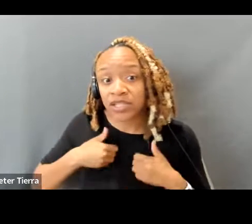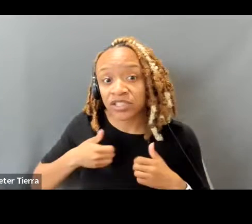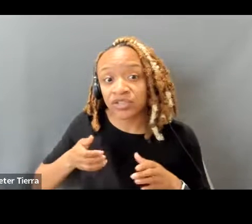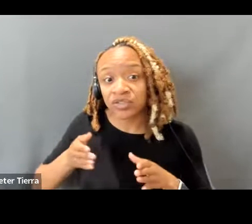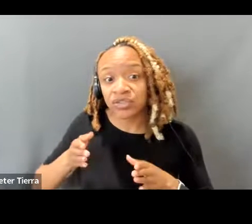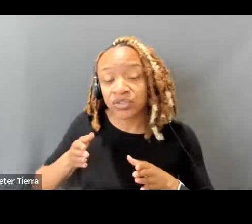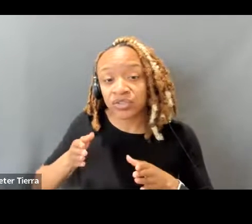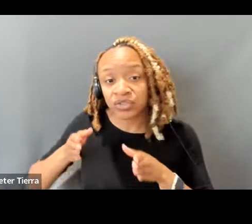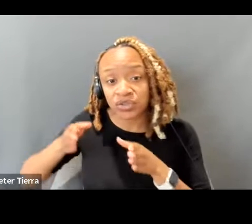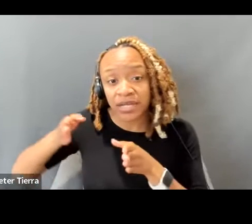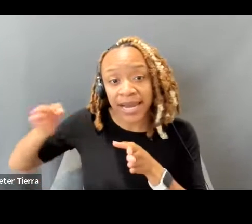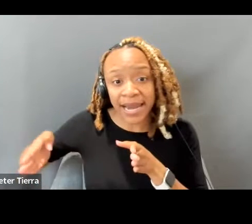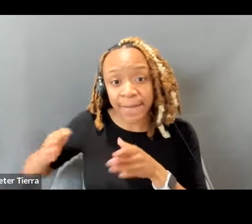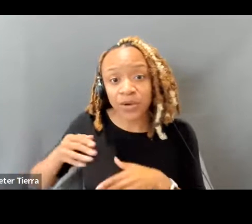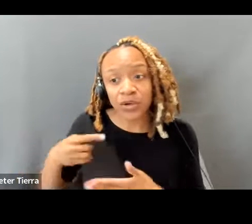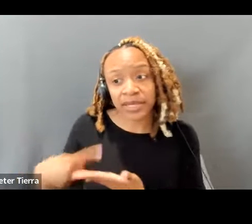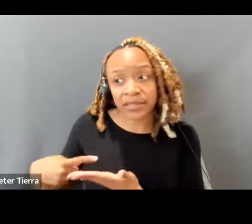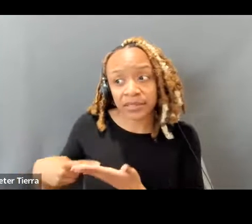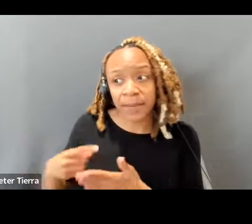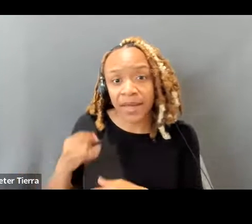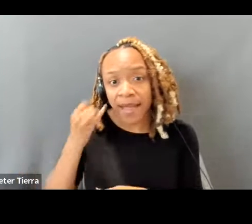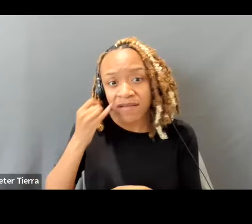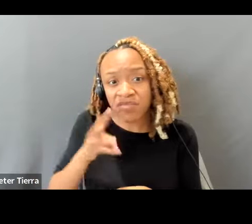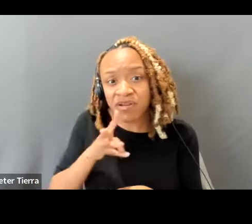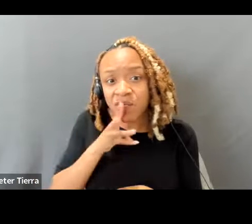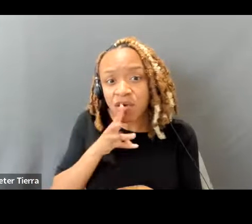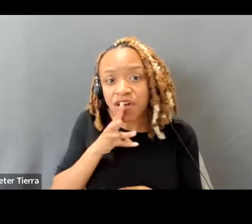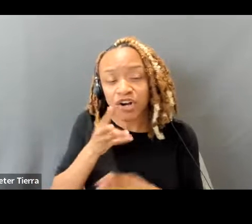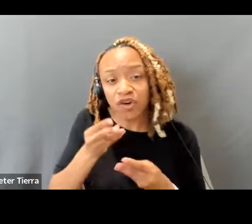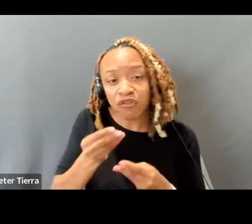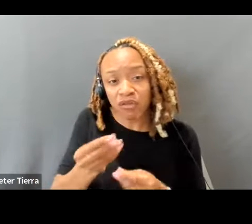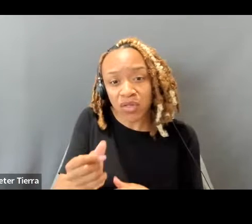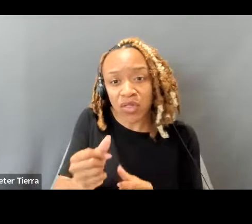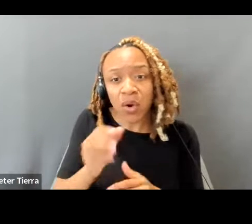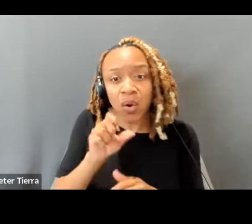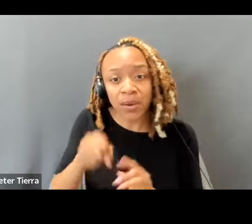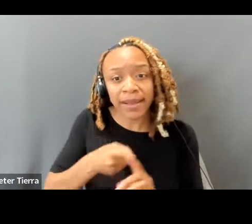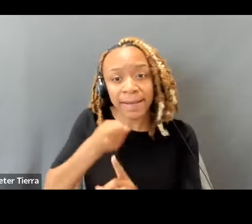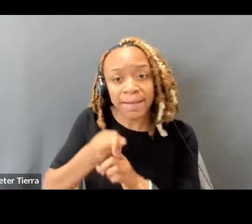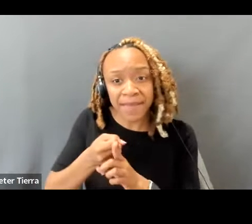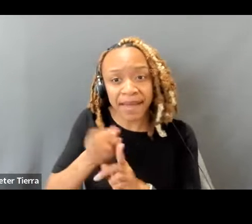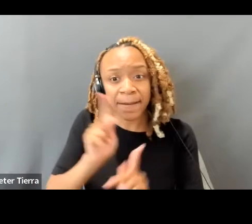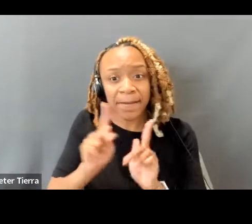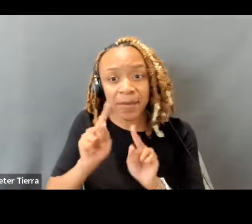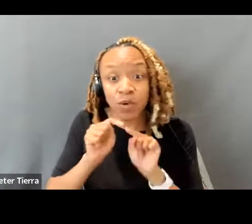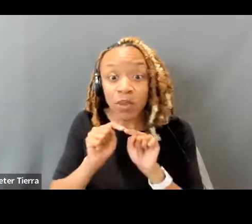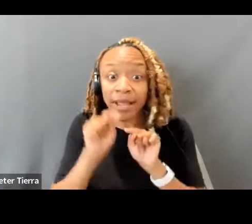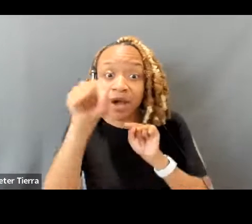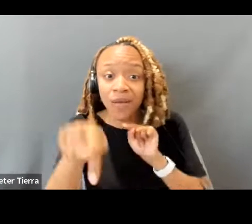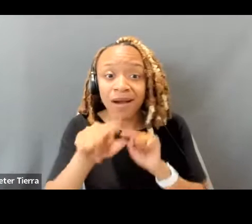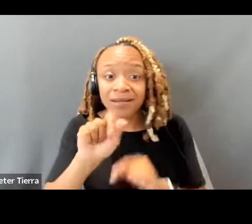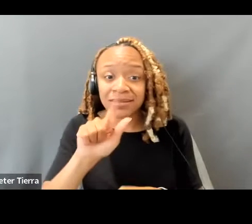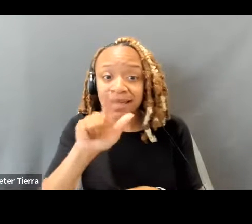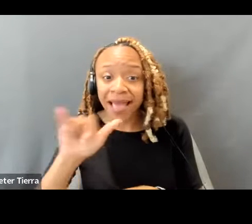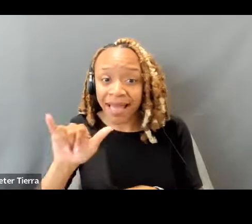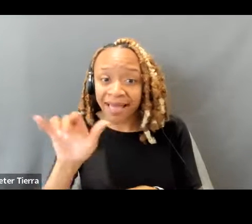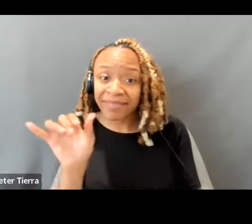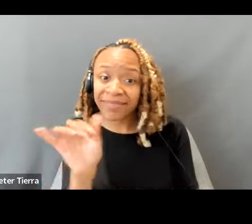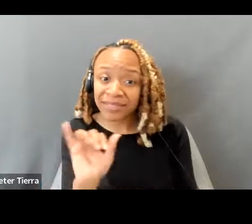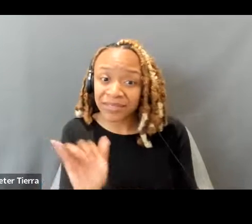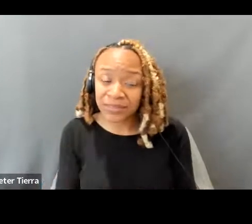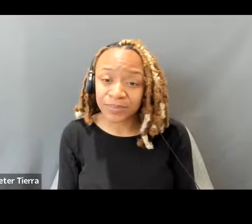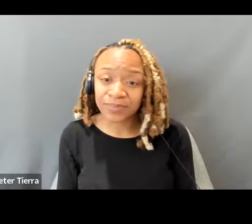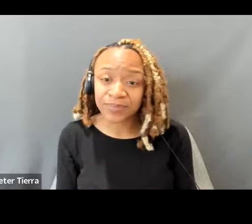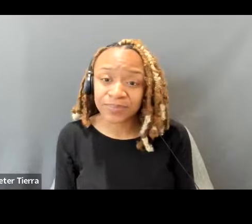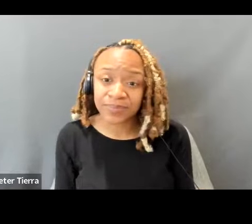the flow of water changes, it could impact the neighbor across on others across the alleys too. Mhm.